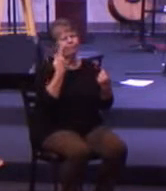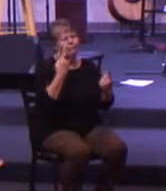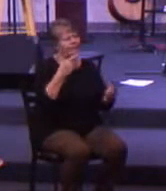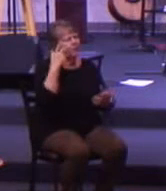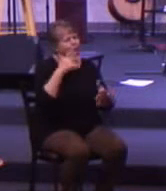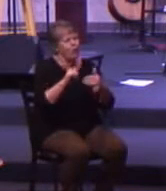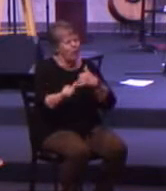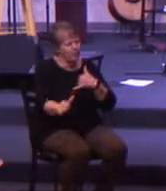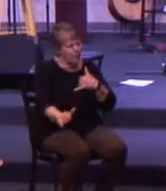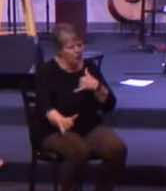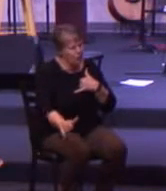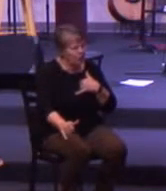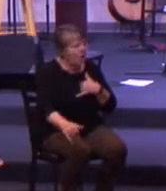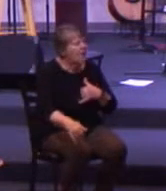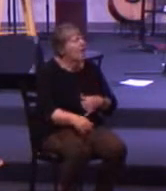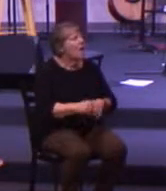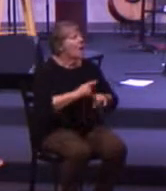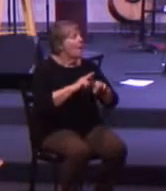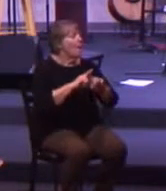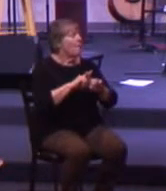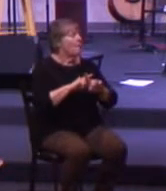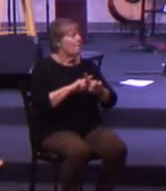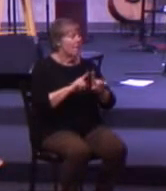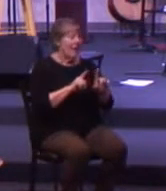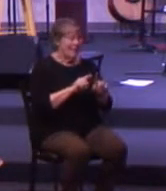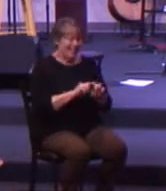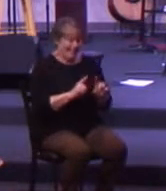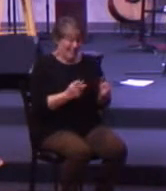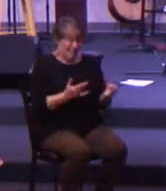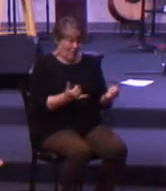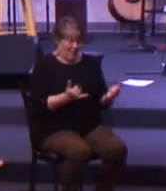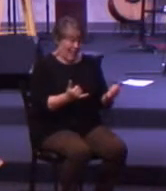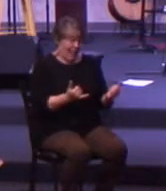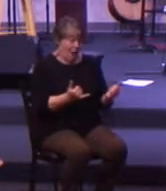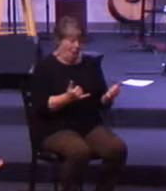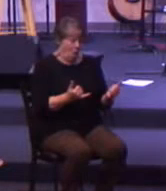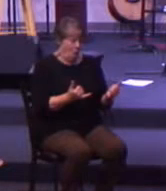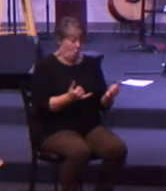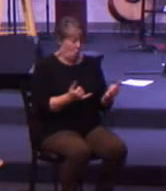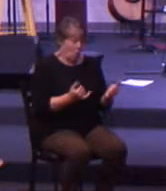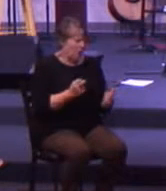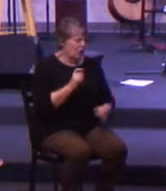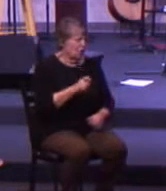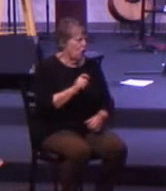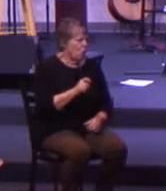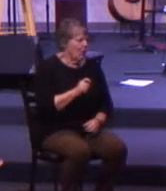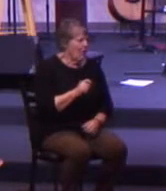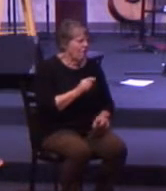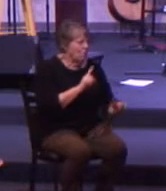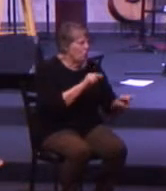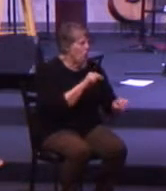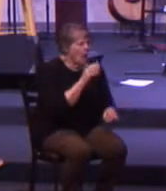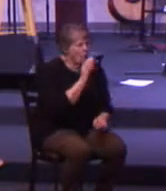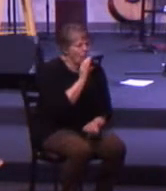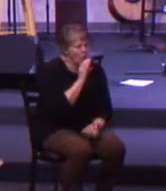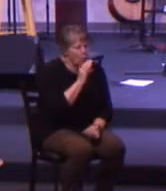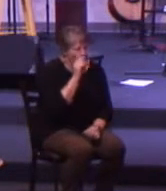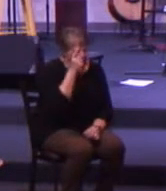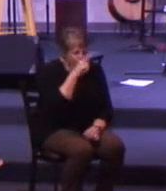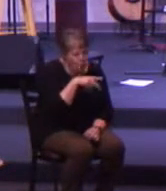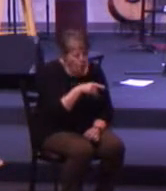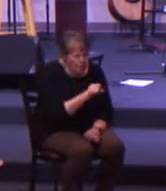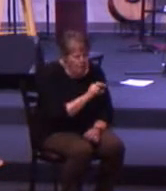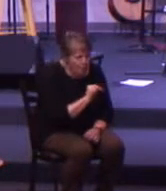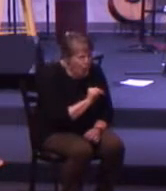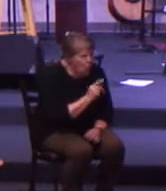ancient cultures, but the difference is now we live in a world where you don't have to work for it anymore. It's just available to anyone and everyone all